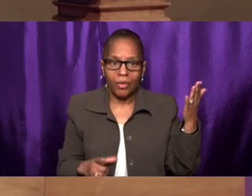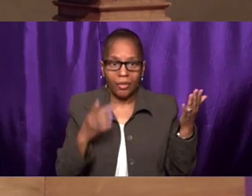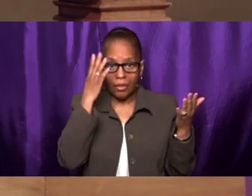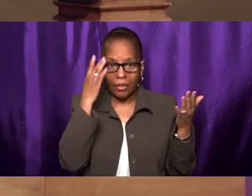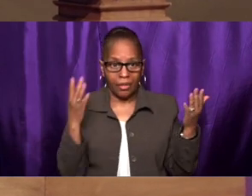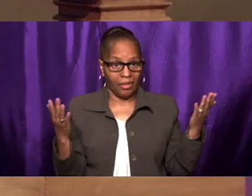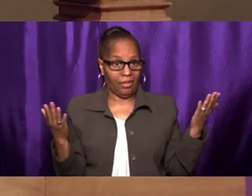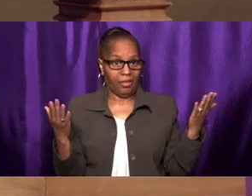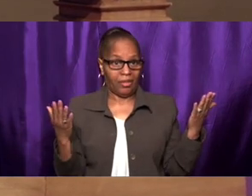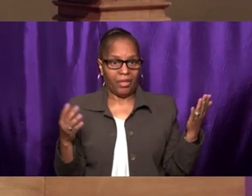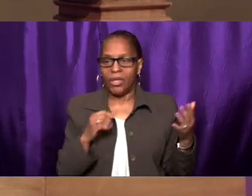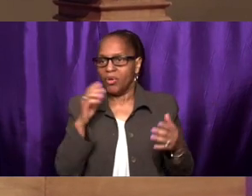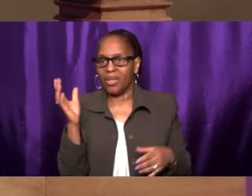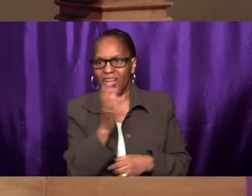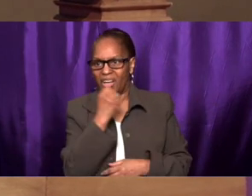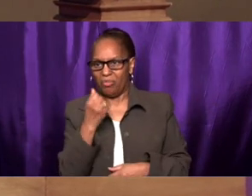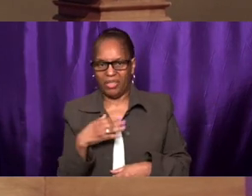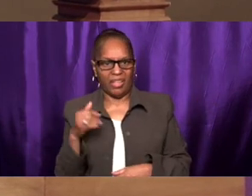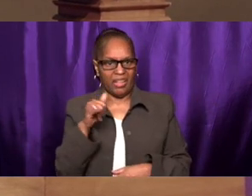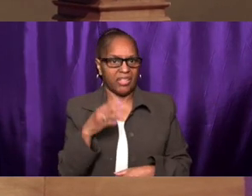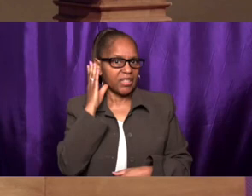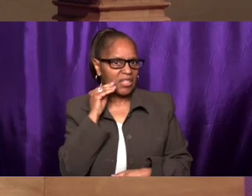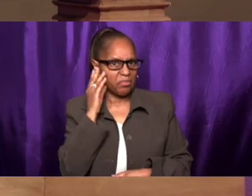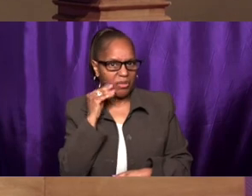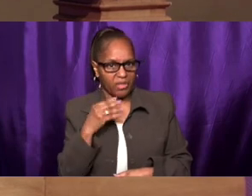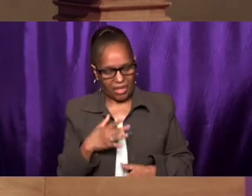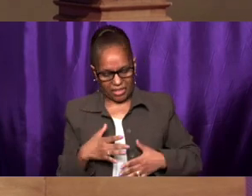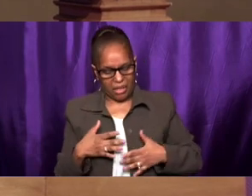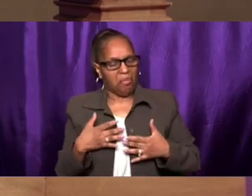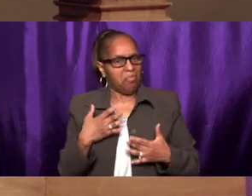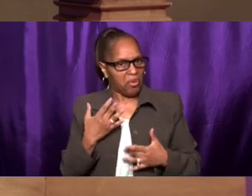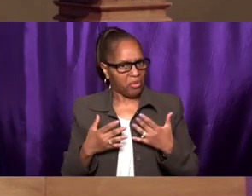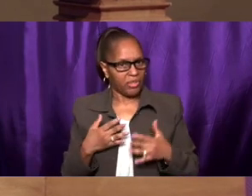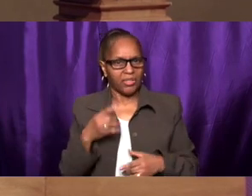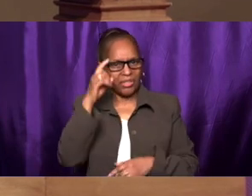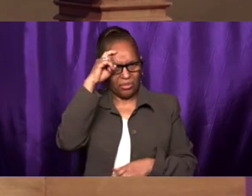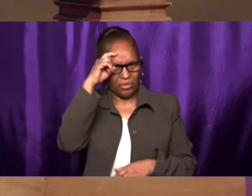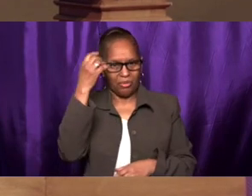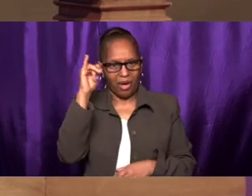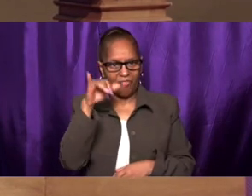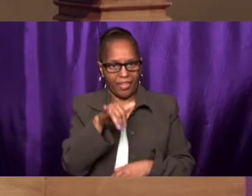You don't wanna get caught up in this euphoric experience and all of this emotionalism. You too smart for that.